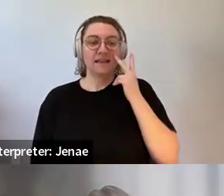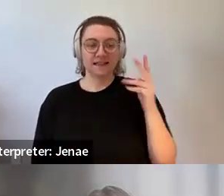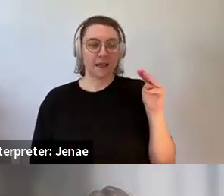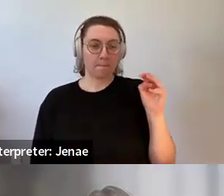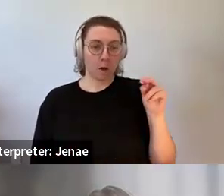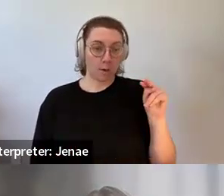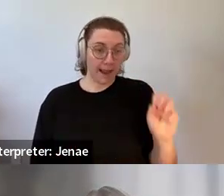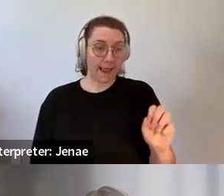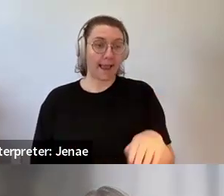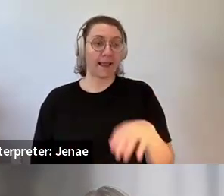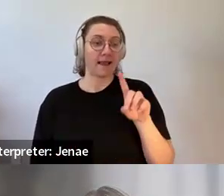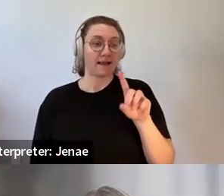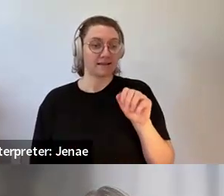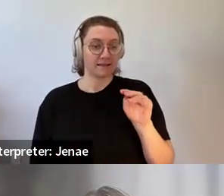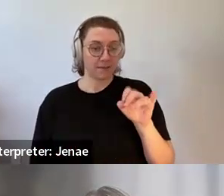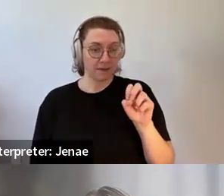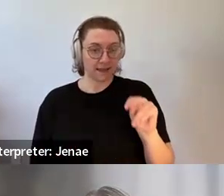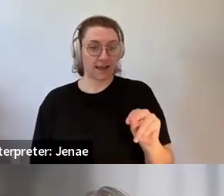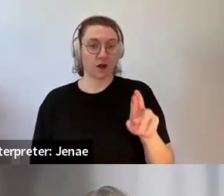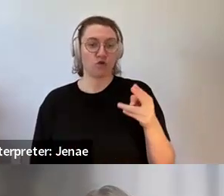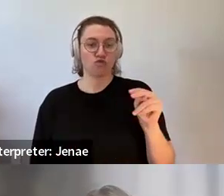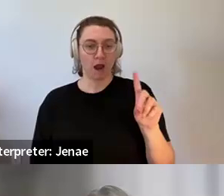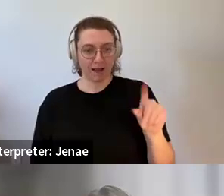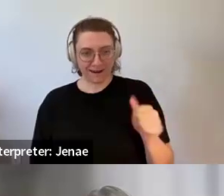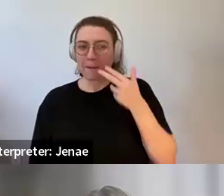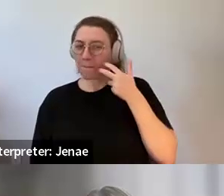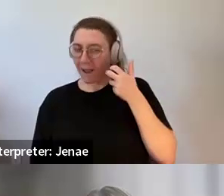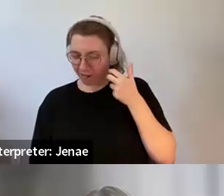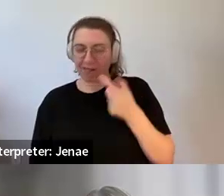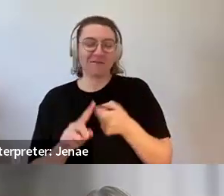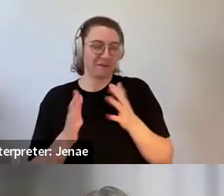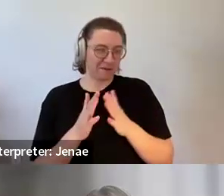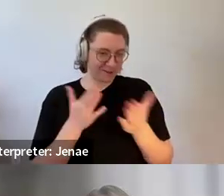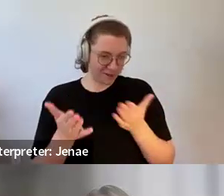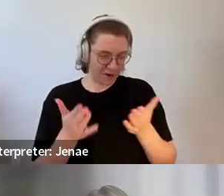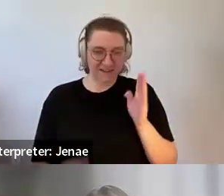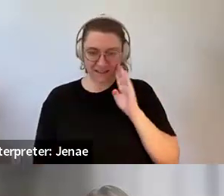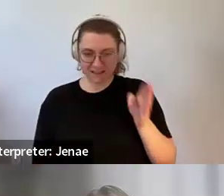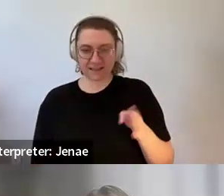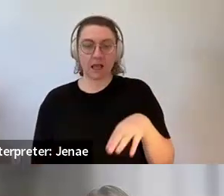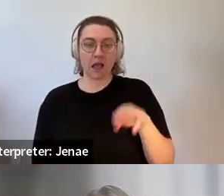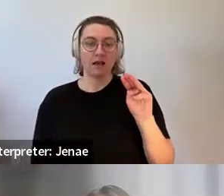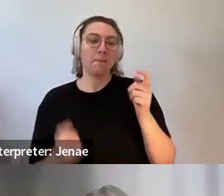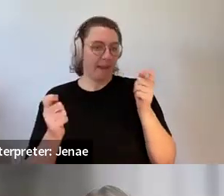and Damien and Rhonda and Michael as well from Community Services, and our manager, Michelle